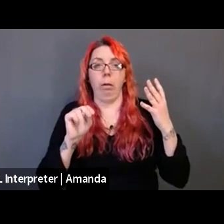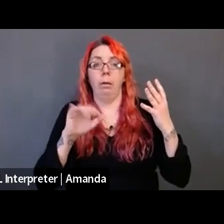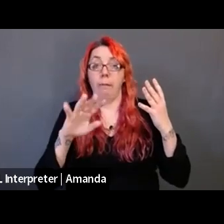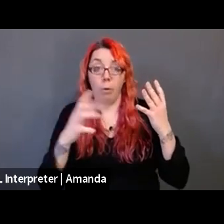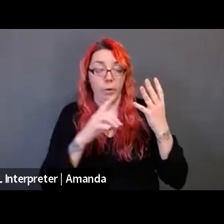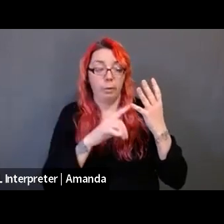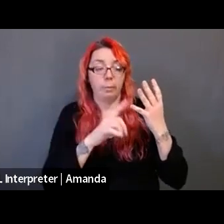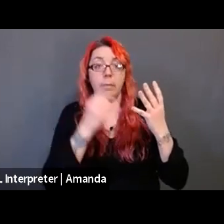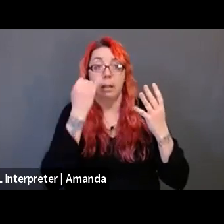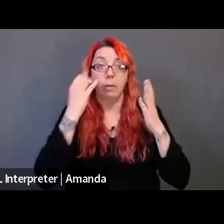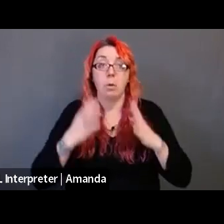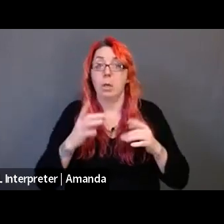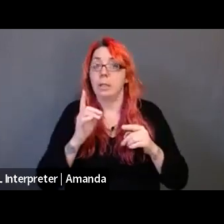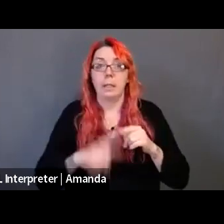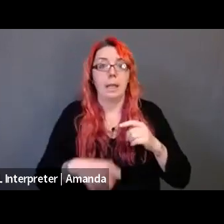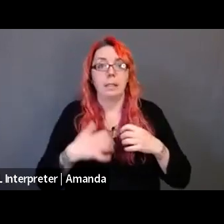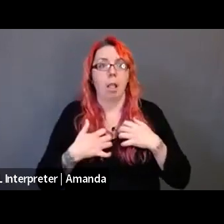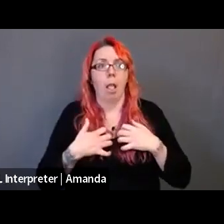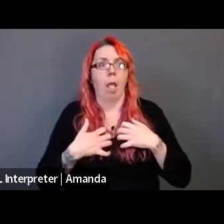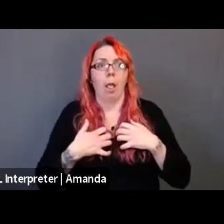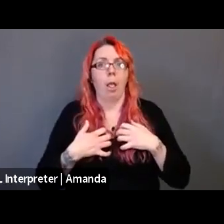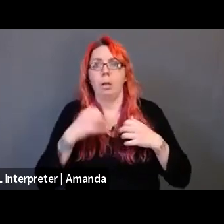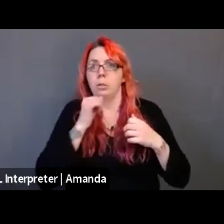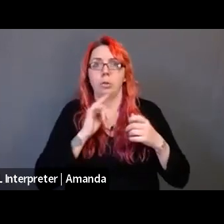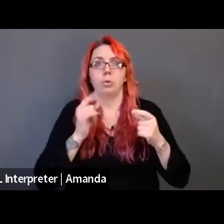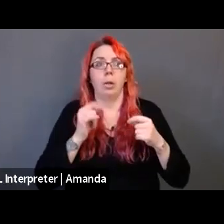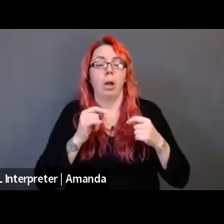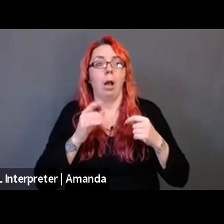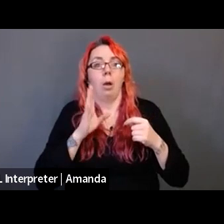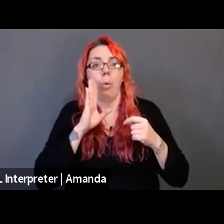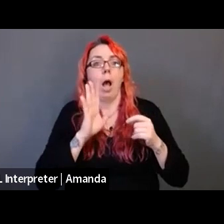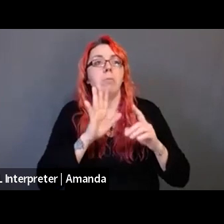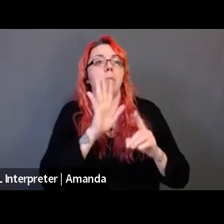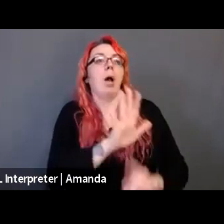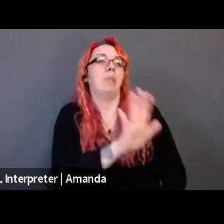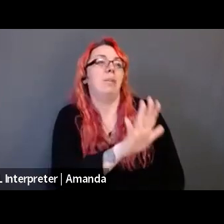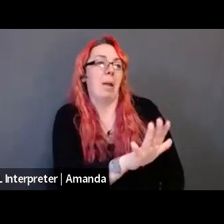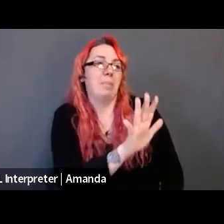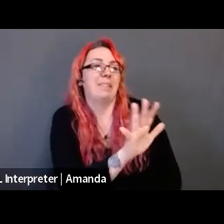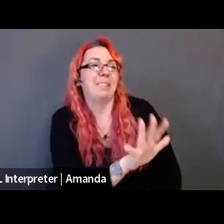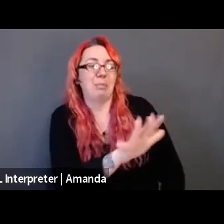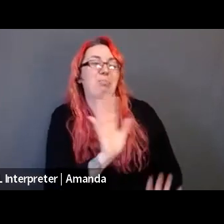the discomfort. I think that's a really interesting addition to think about.